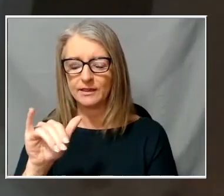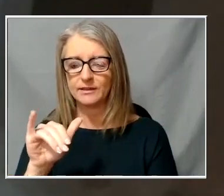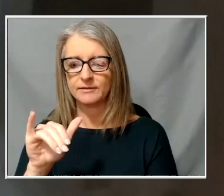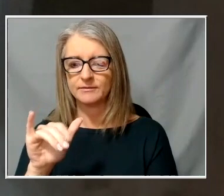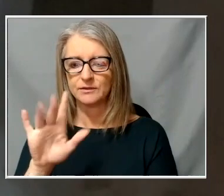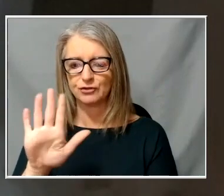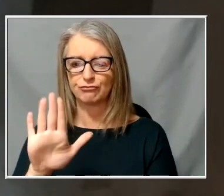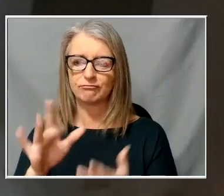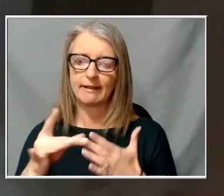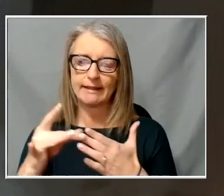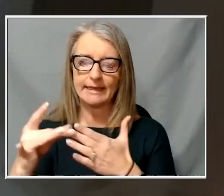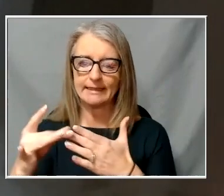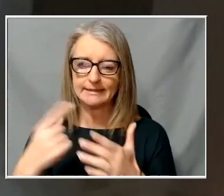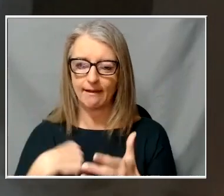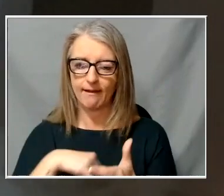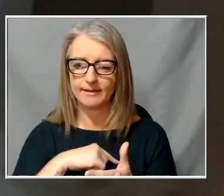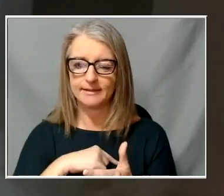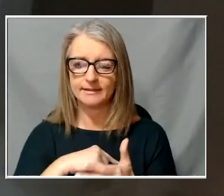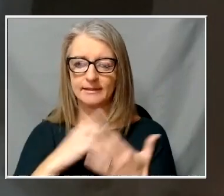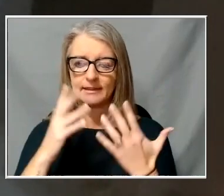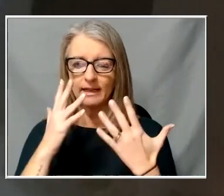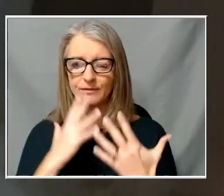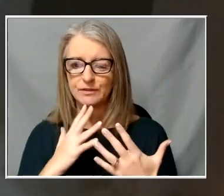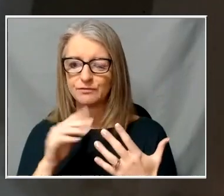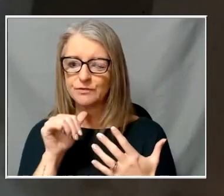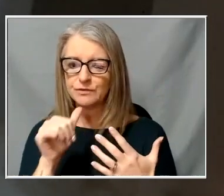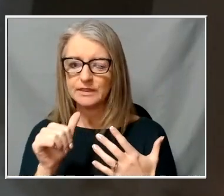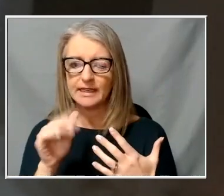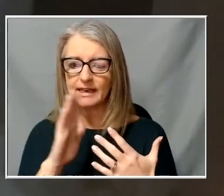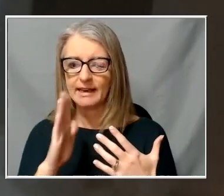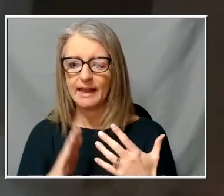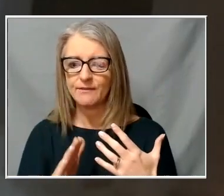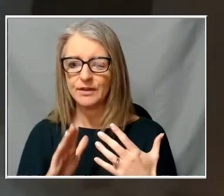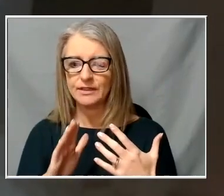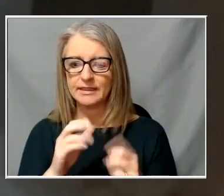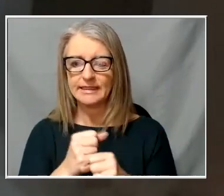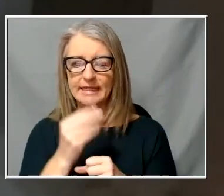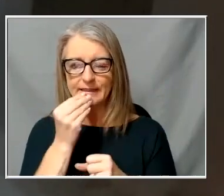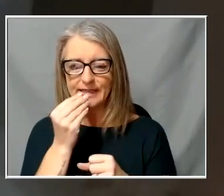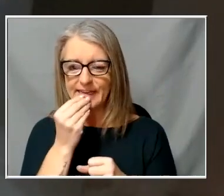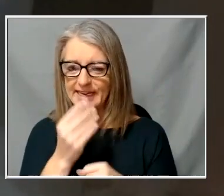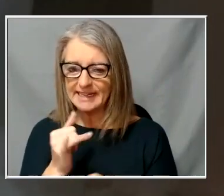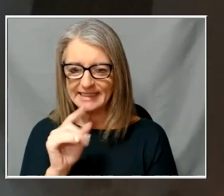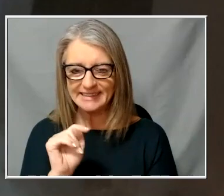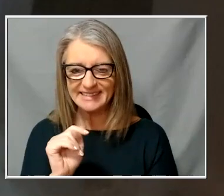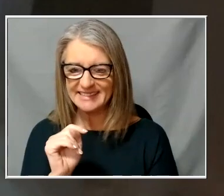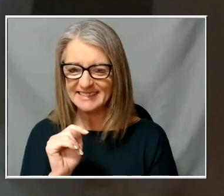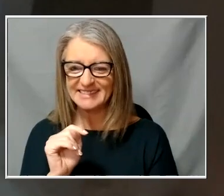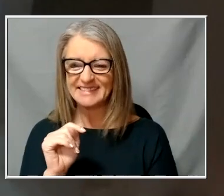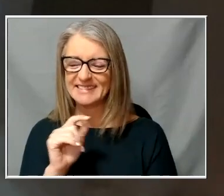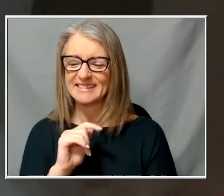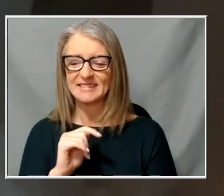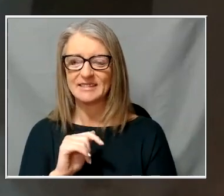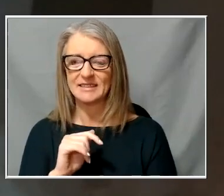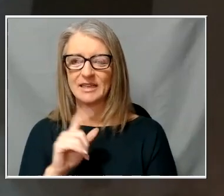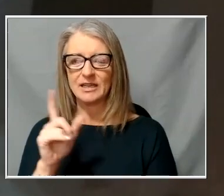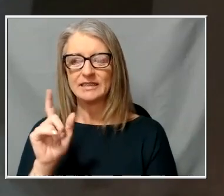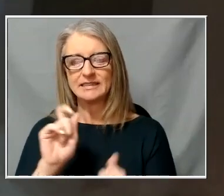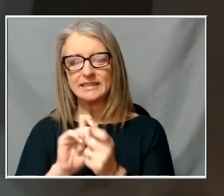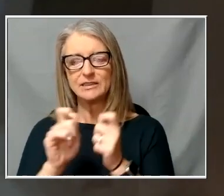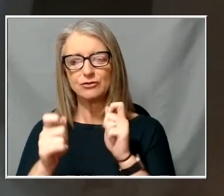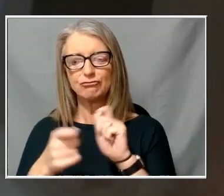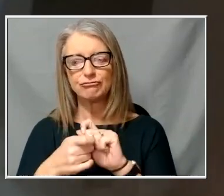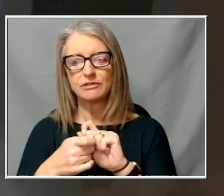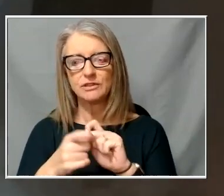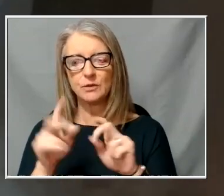leader. The unfortunate thing is we never do get to eat the food. So I think that needs to change, and I